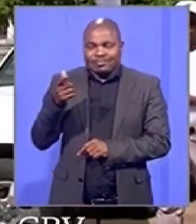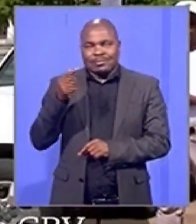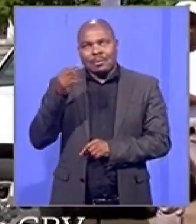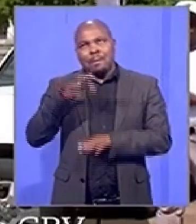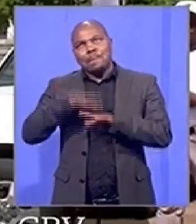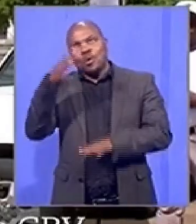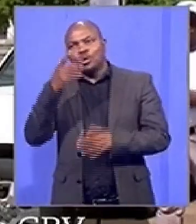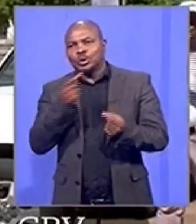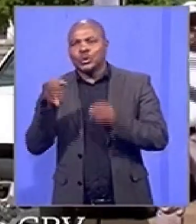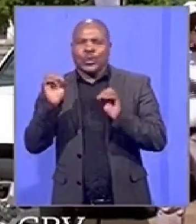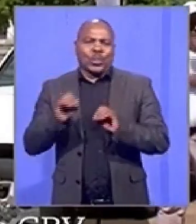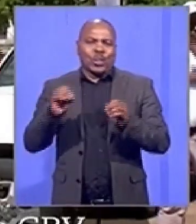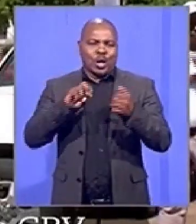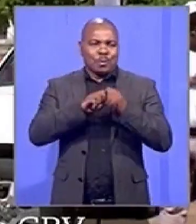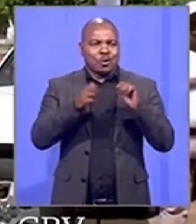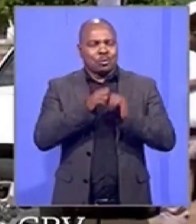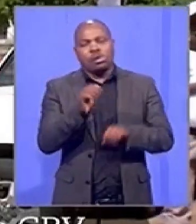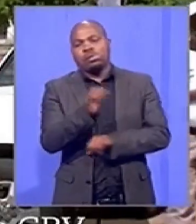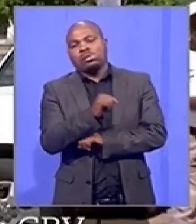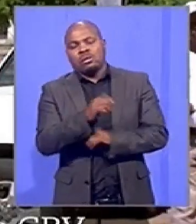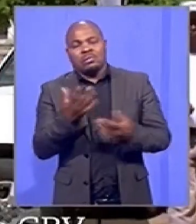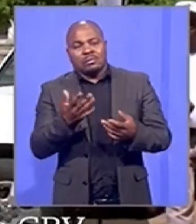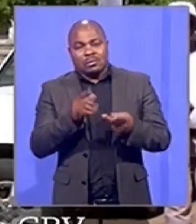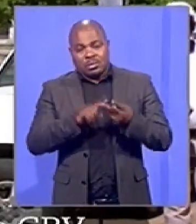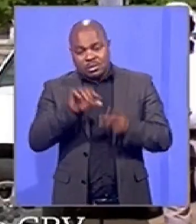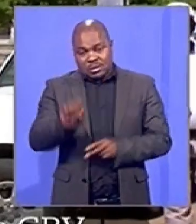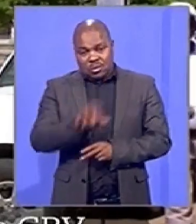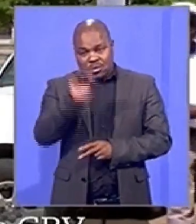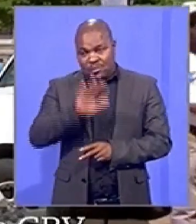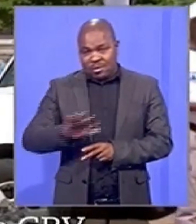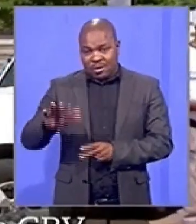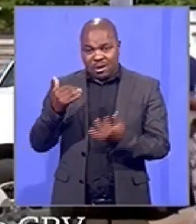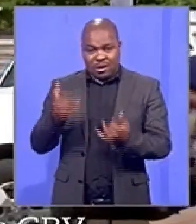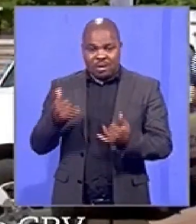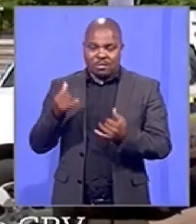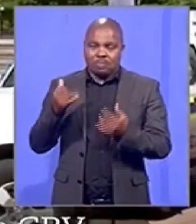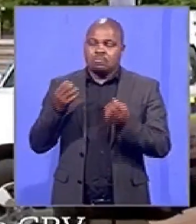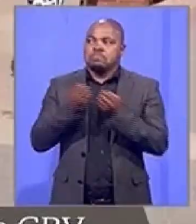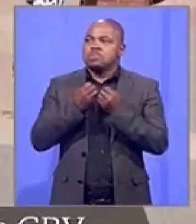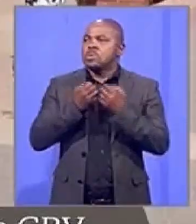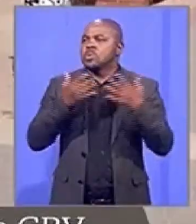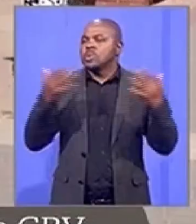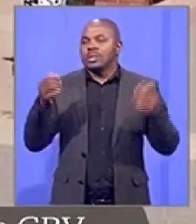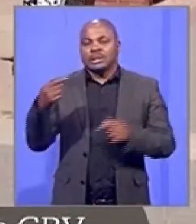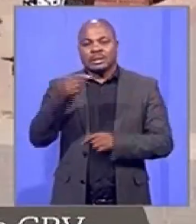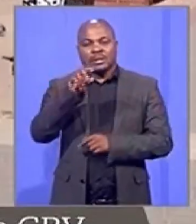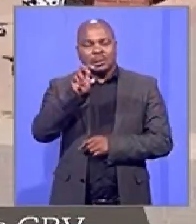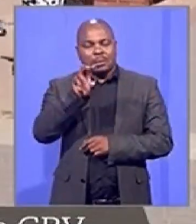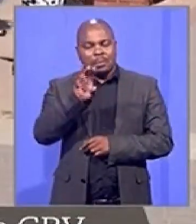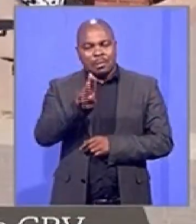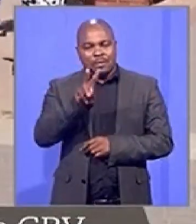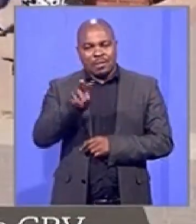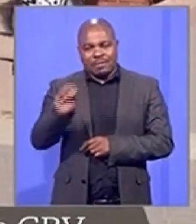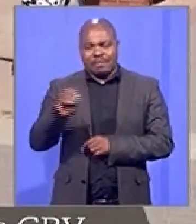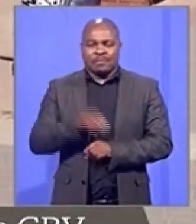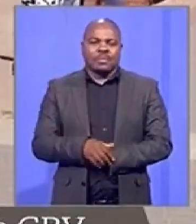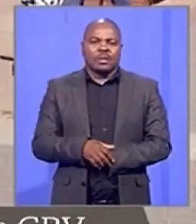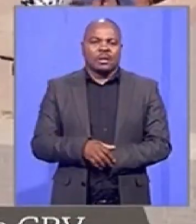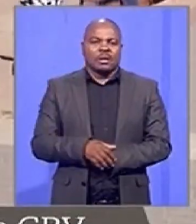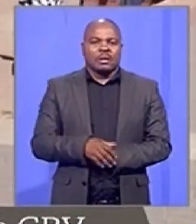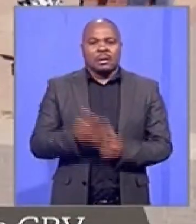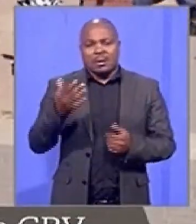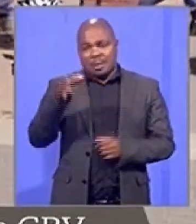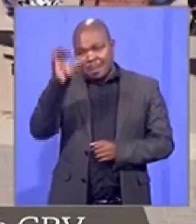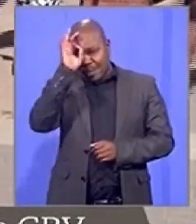initiative with our problems and our issues in this country as we are experiencing a lot of GBV. Tse ding tsa ditlhoko di ya kgaponahalo ya